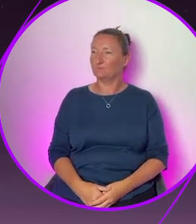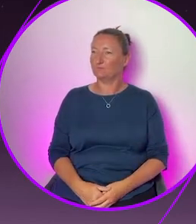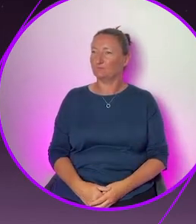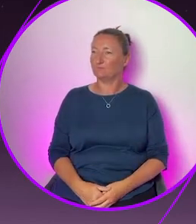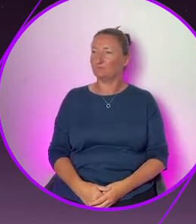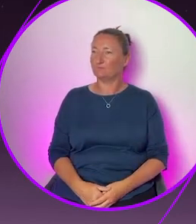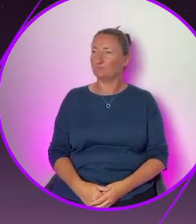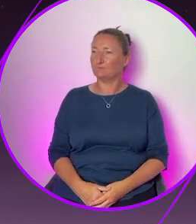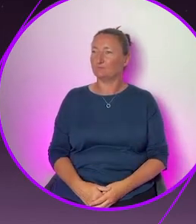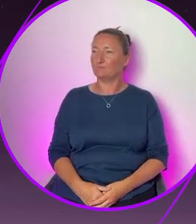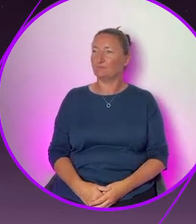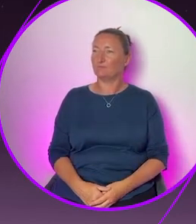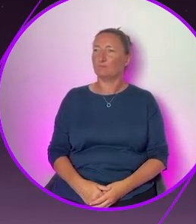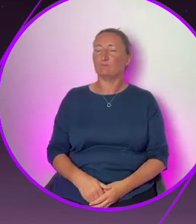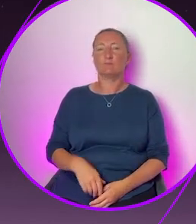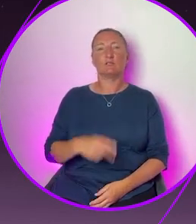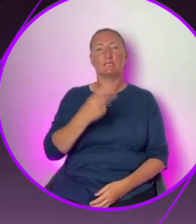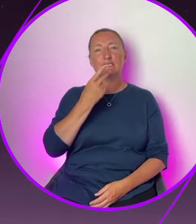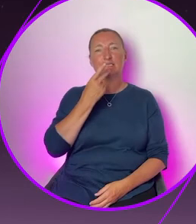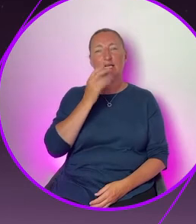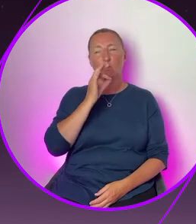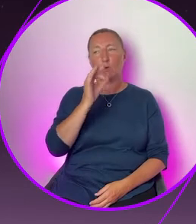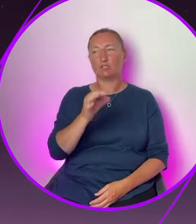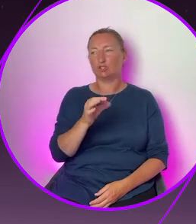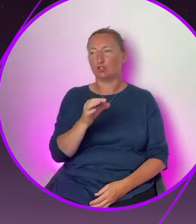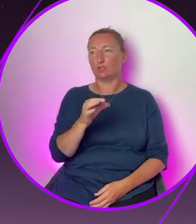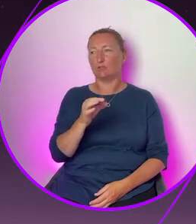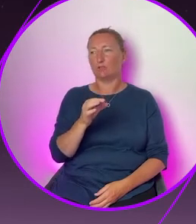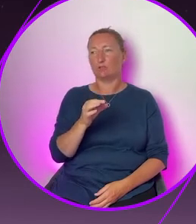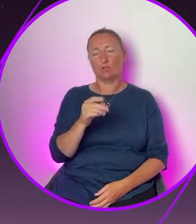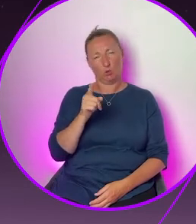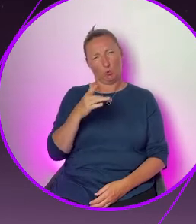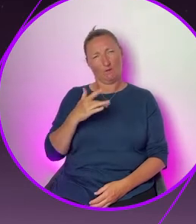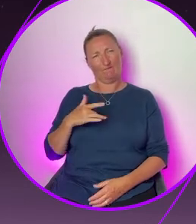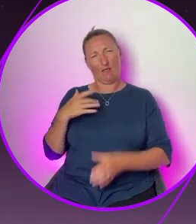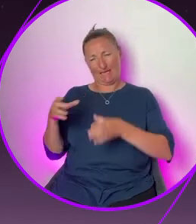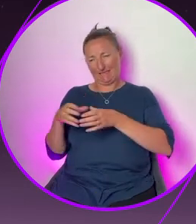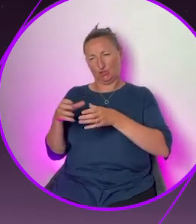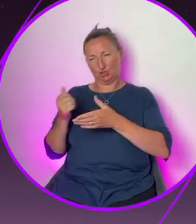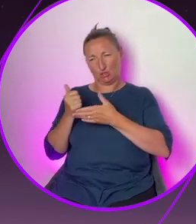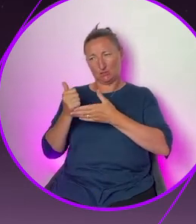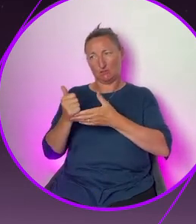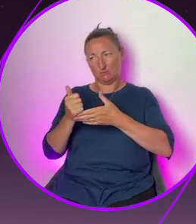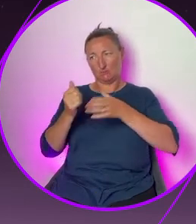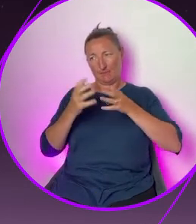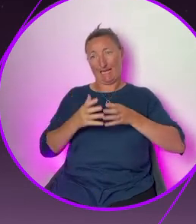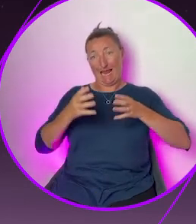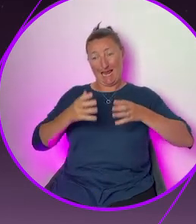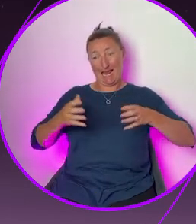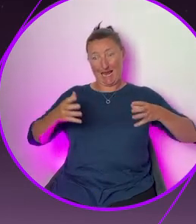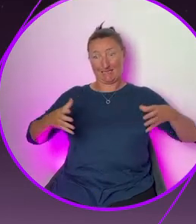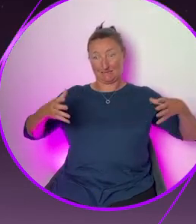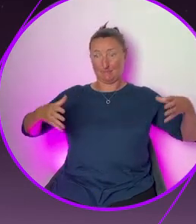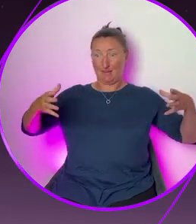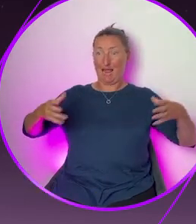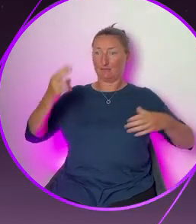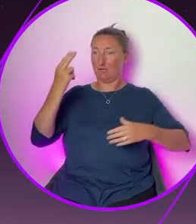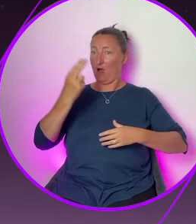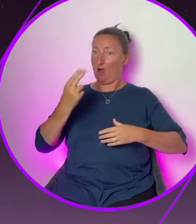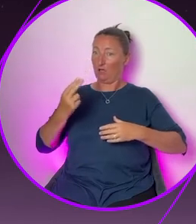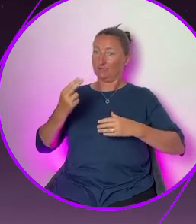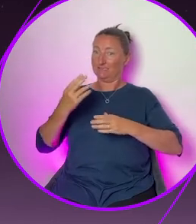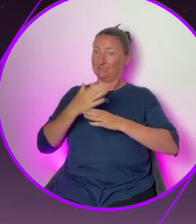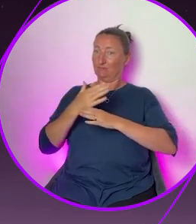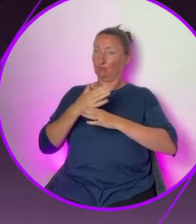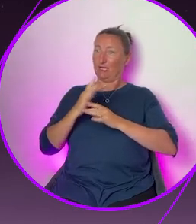Next question from Les Moore. Do you feel that institutional support has expanded artistic practice online, or more